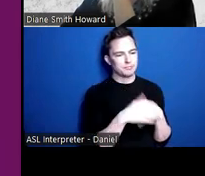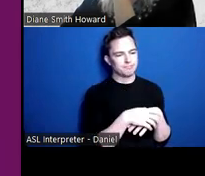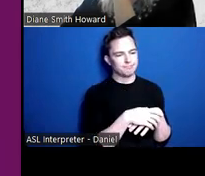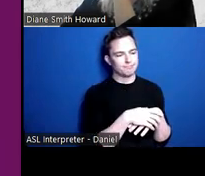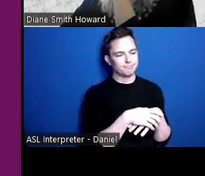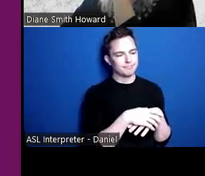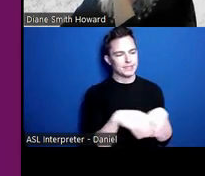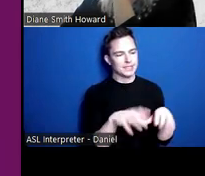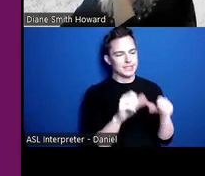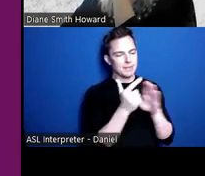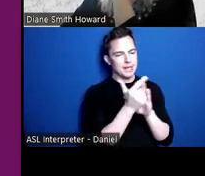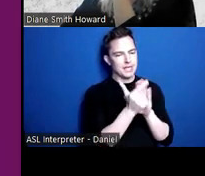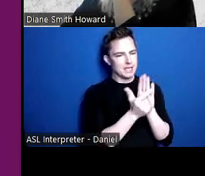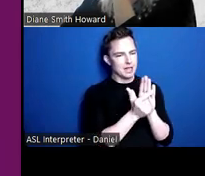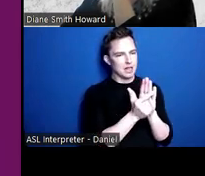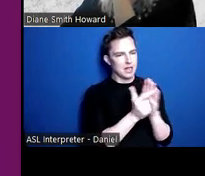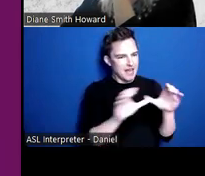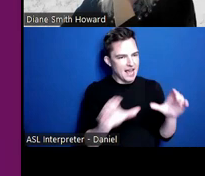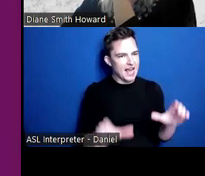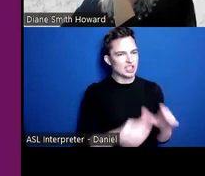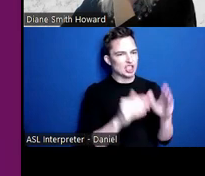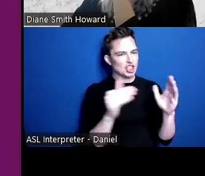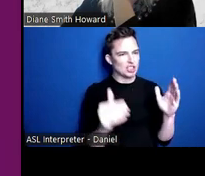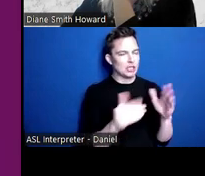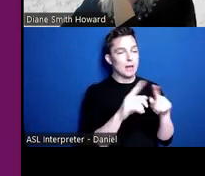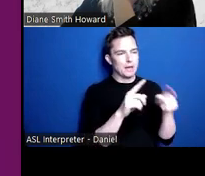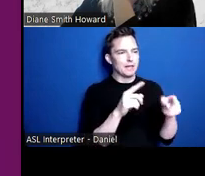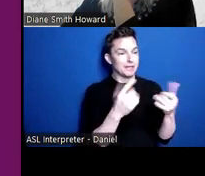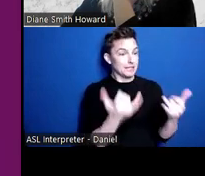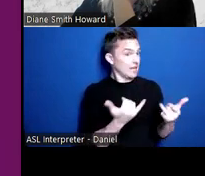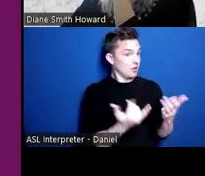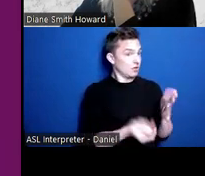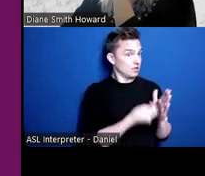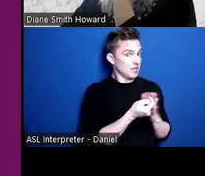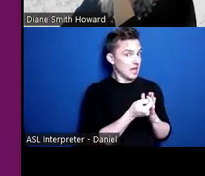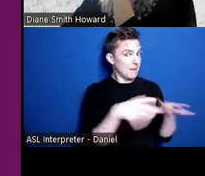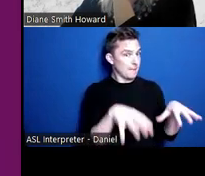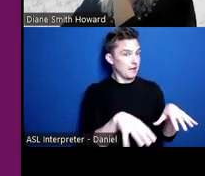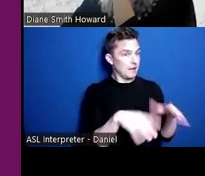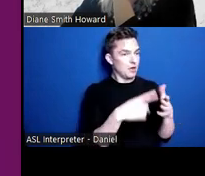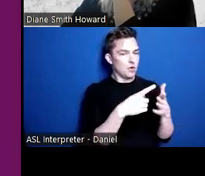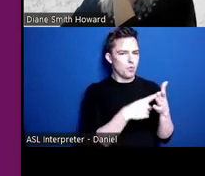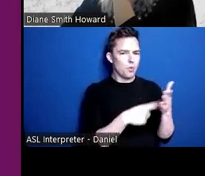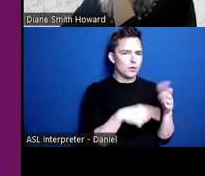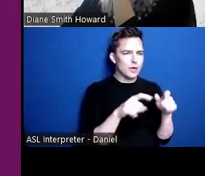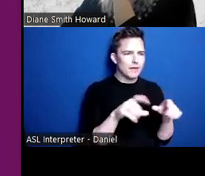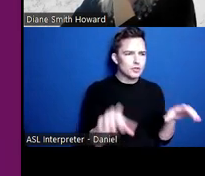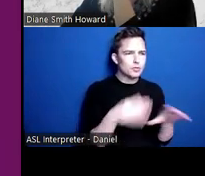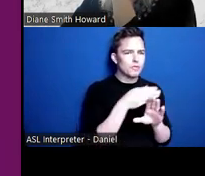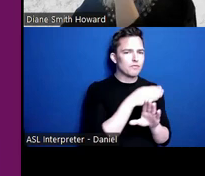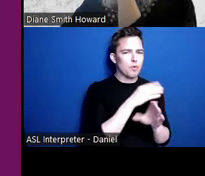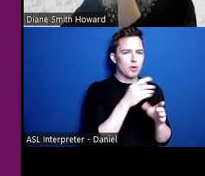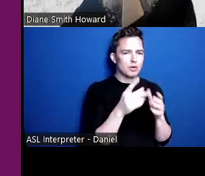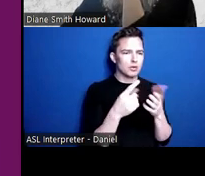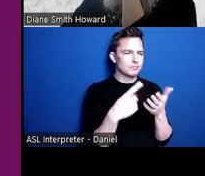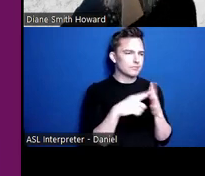legal action, I think, but is the time now, and what we'll need to go into that conversation.